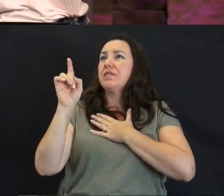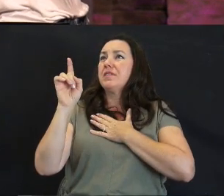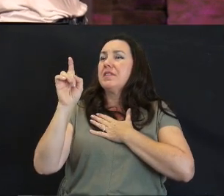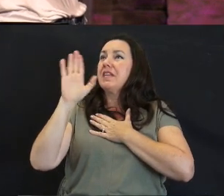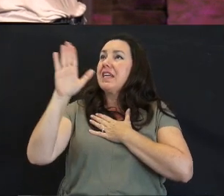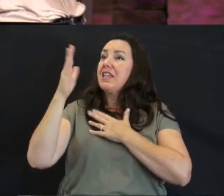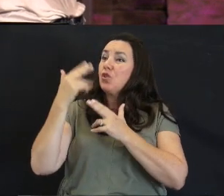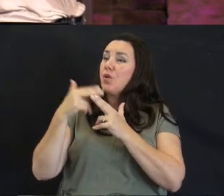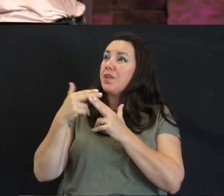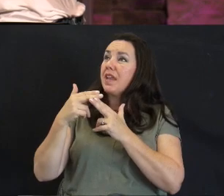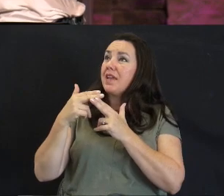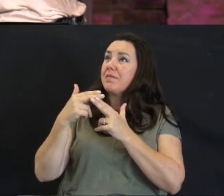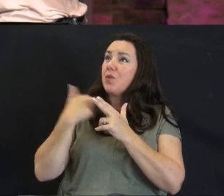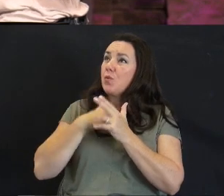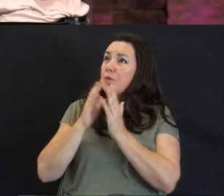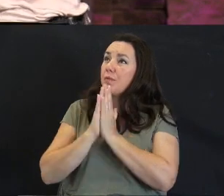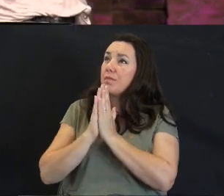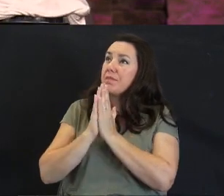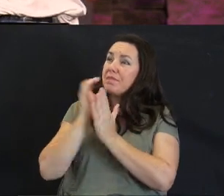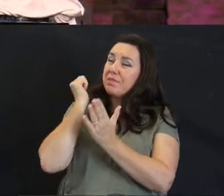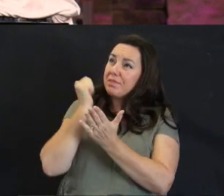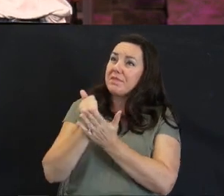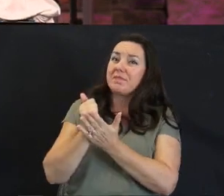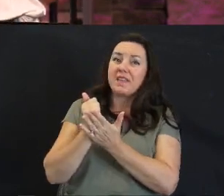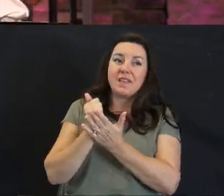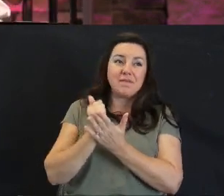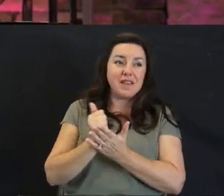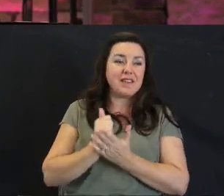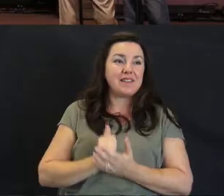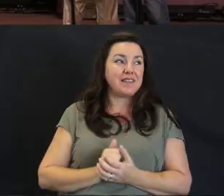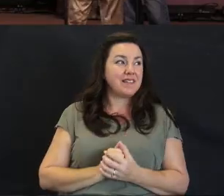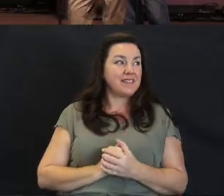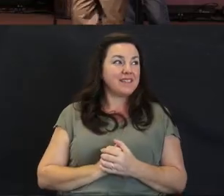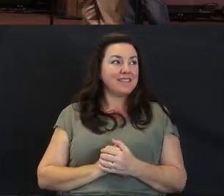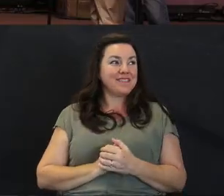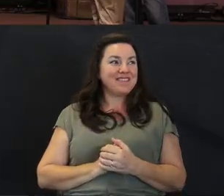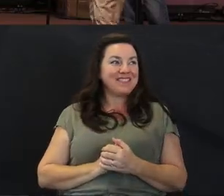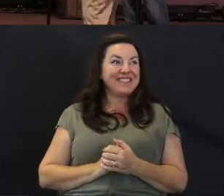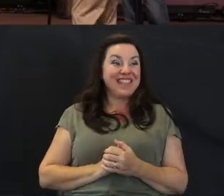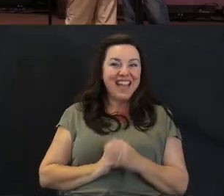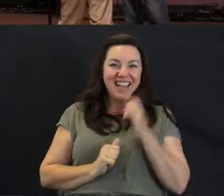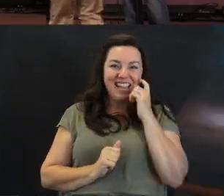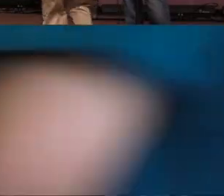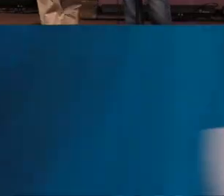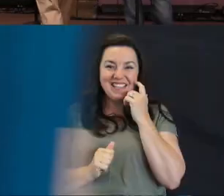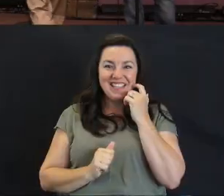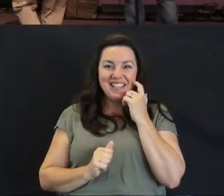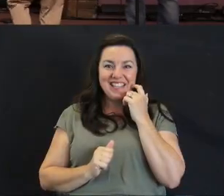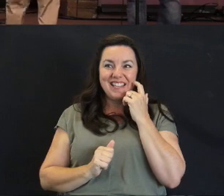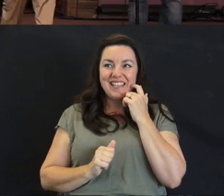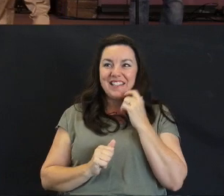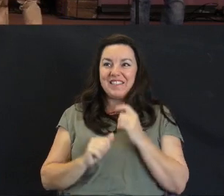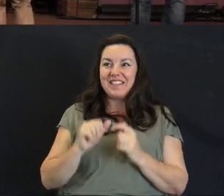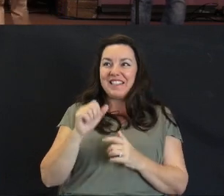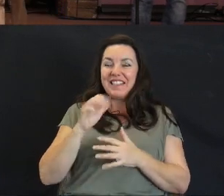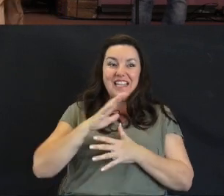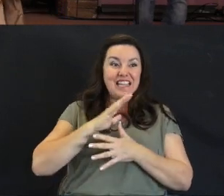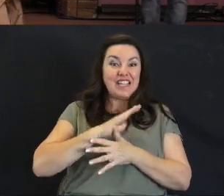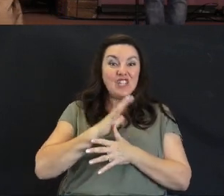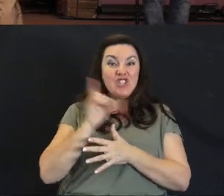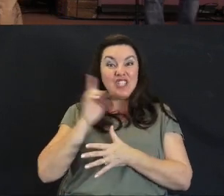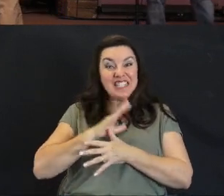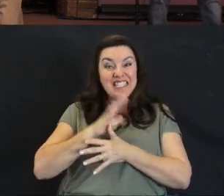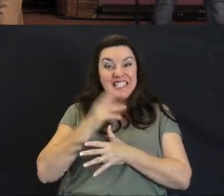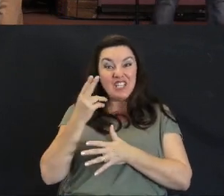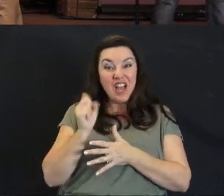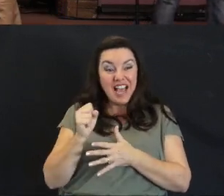In your name Amen And you may be seated And can we give it up? Michaela's a senior in high school And she's leading our worship